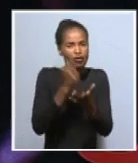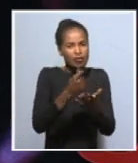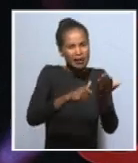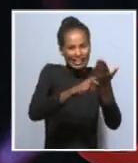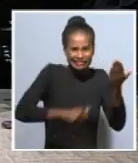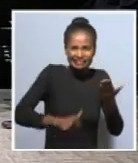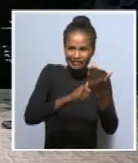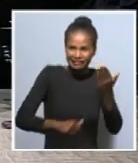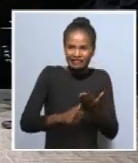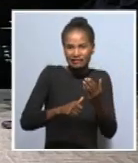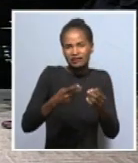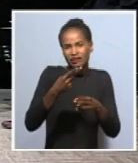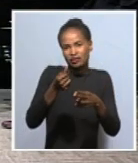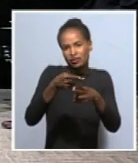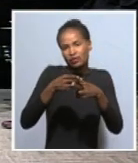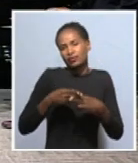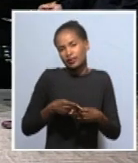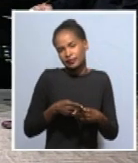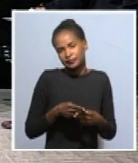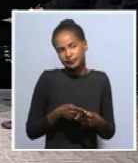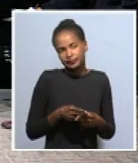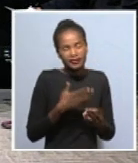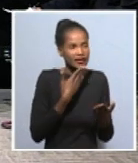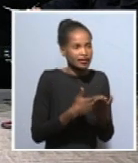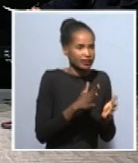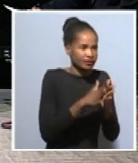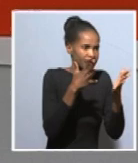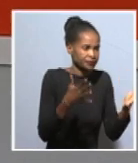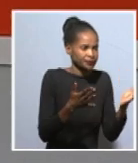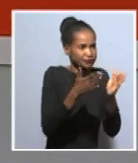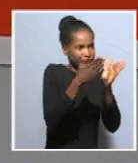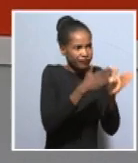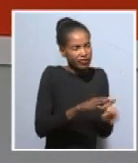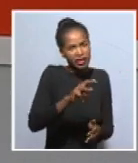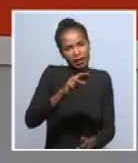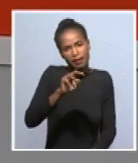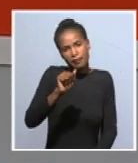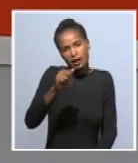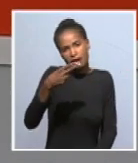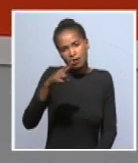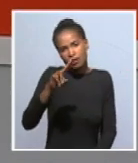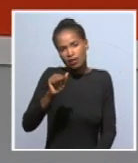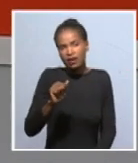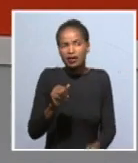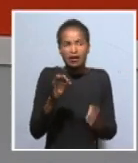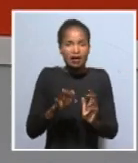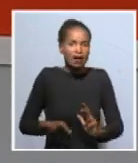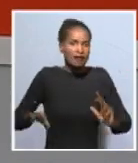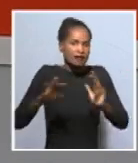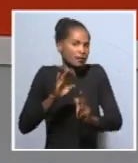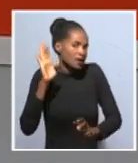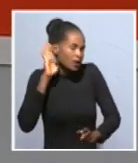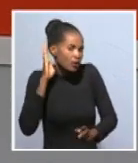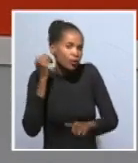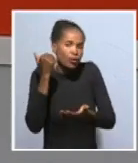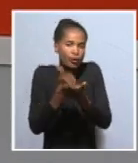paying their installments. Very well. Thank you very much, sir. Mr. Moa, I'm sure many farmers are very grateful to hear about these